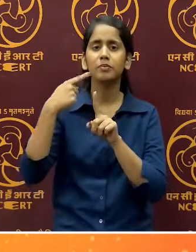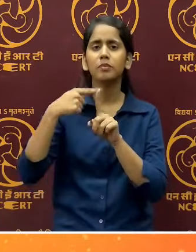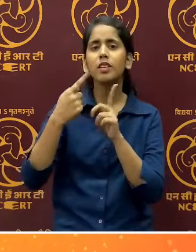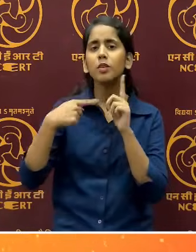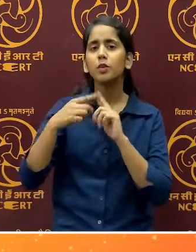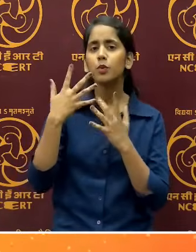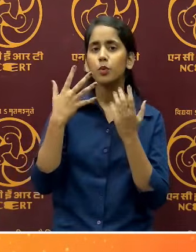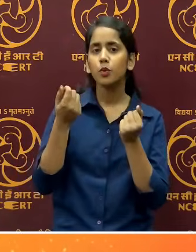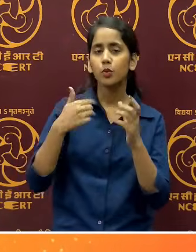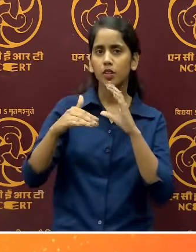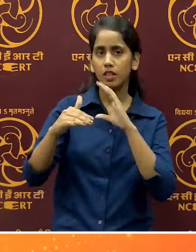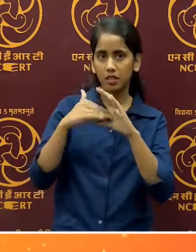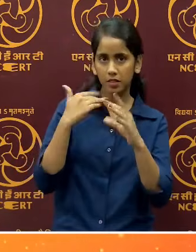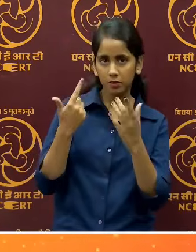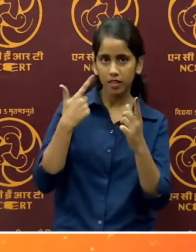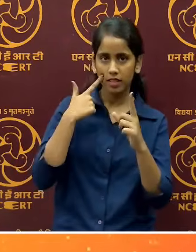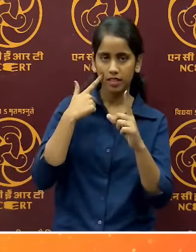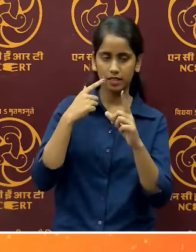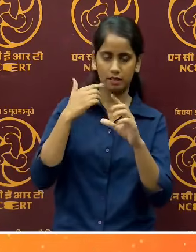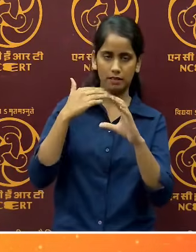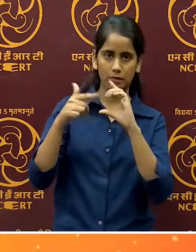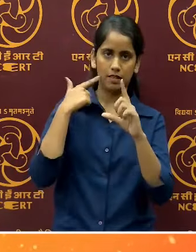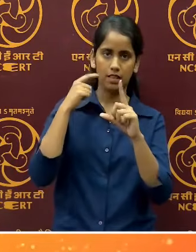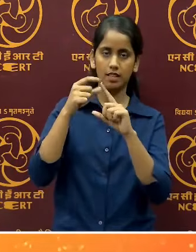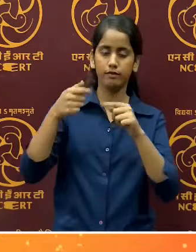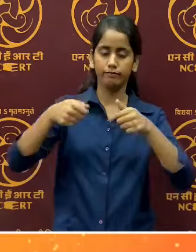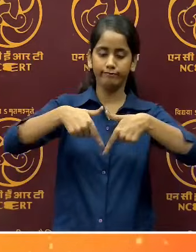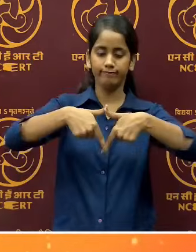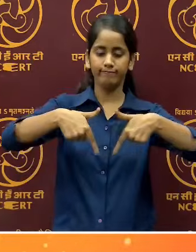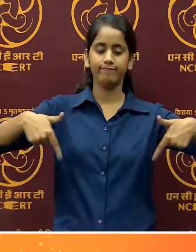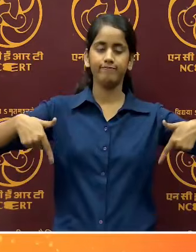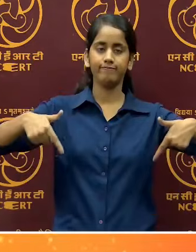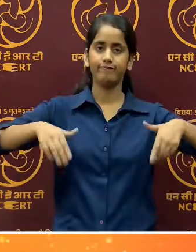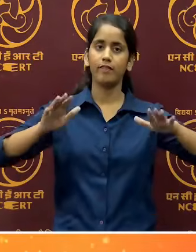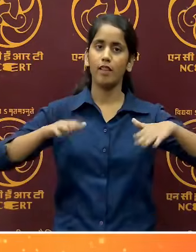if you want to email us, the email ID would be